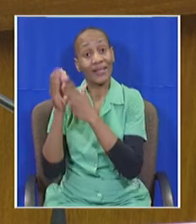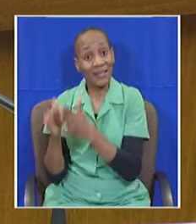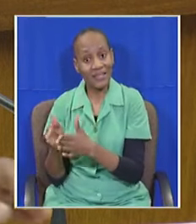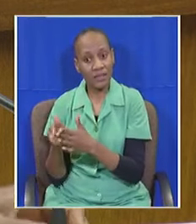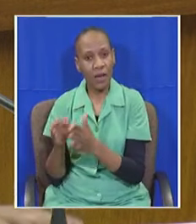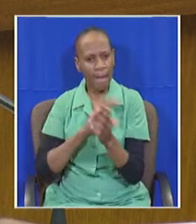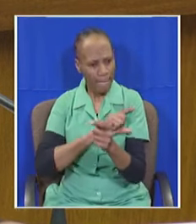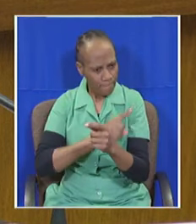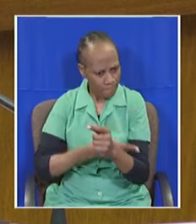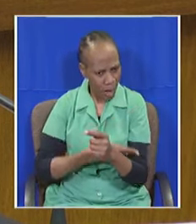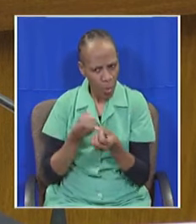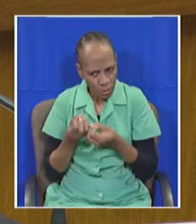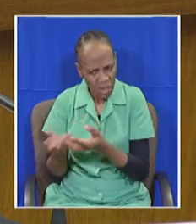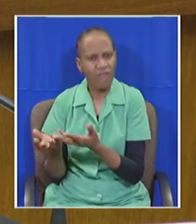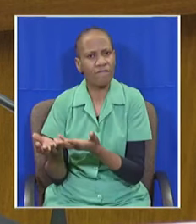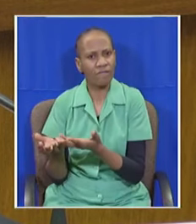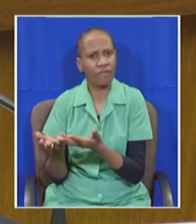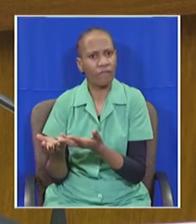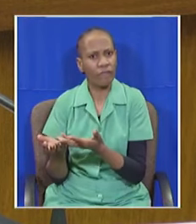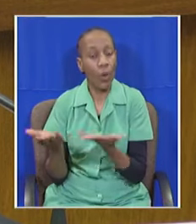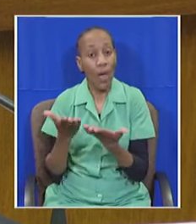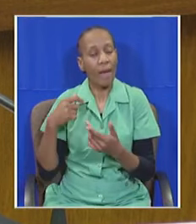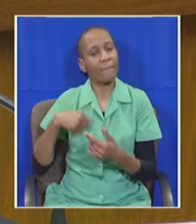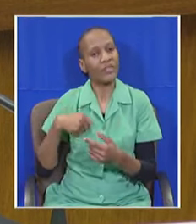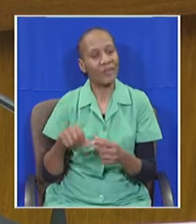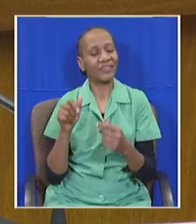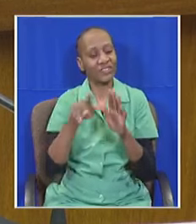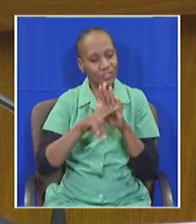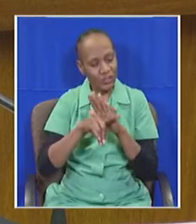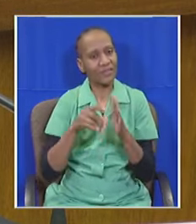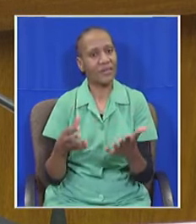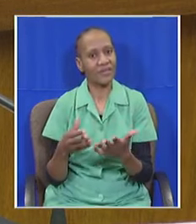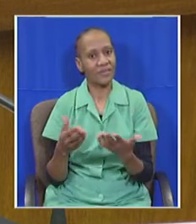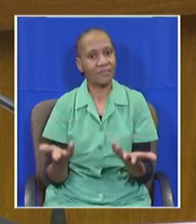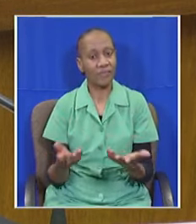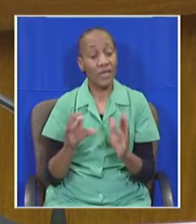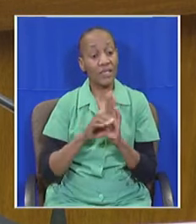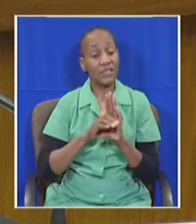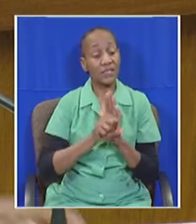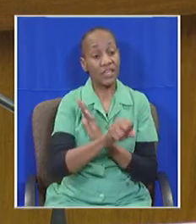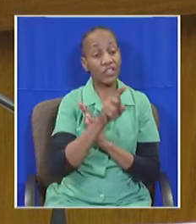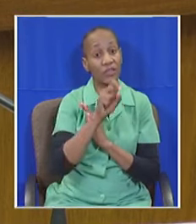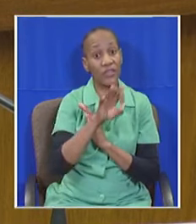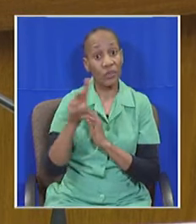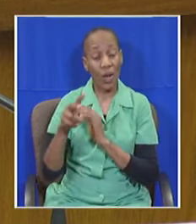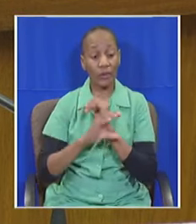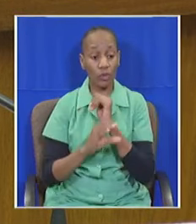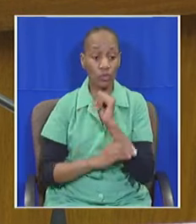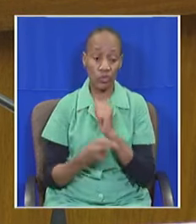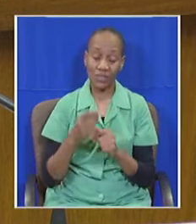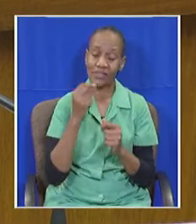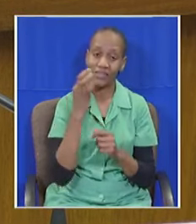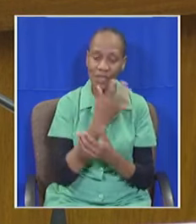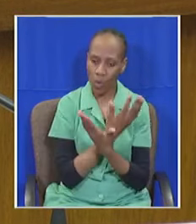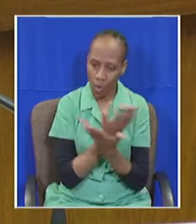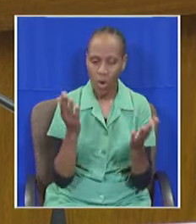of governance at municipal and district level. If we are to give serious effect to Section 31 of our Constitution, which guarantees everyone